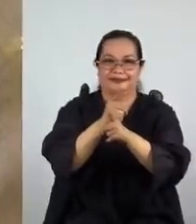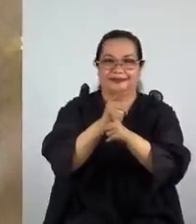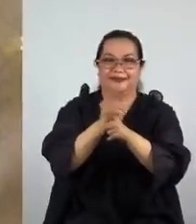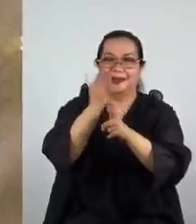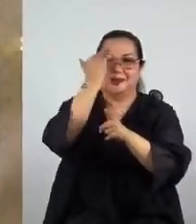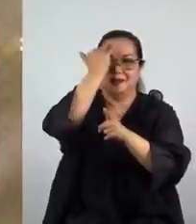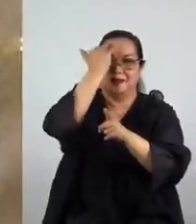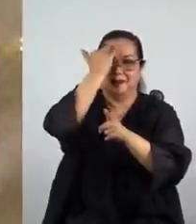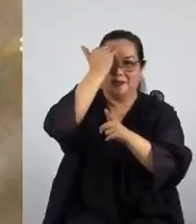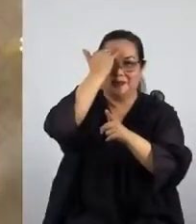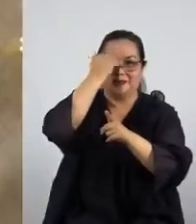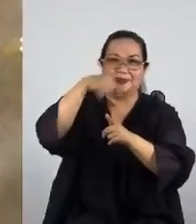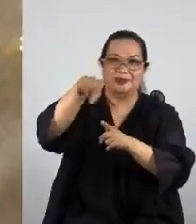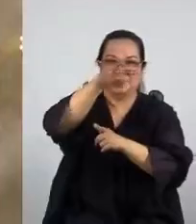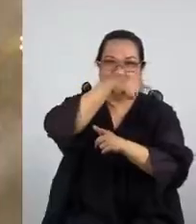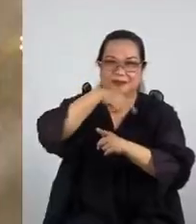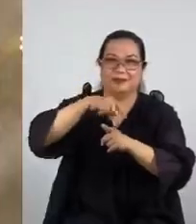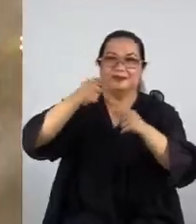that we are all sinners.